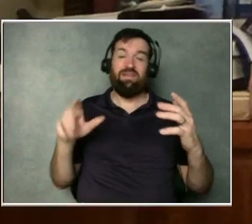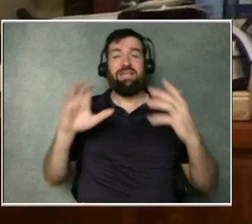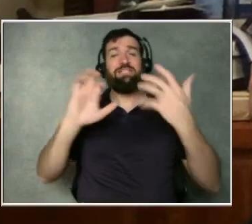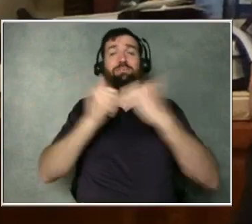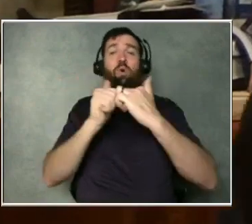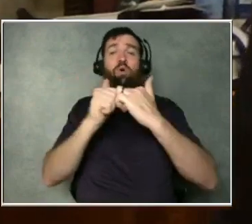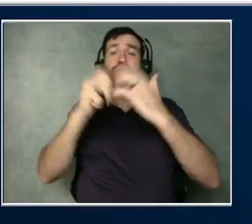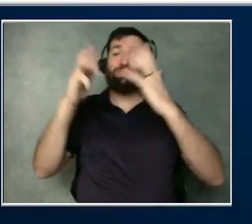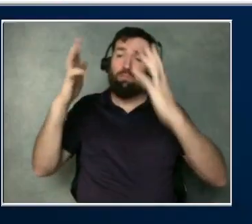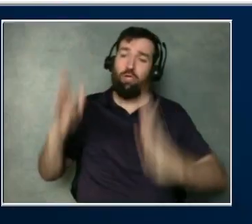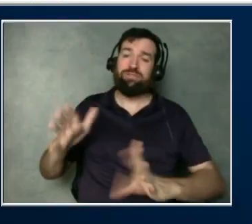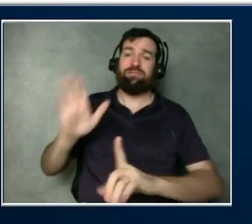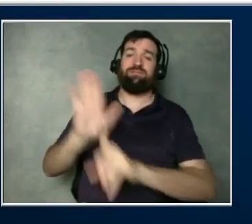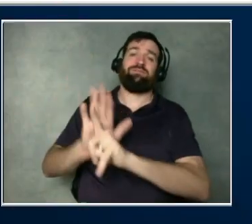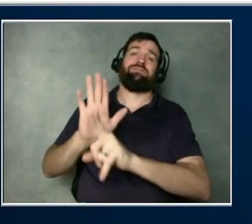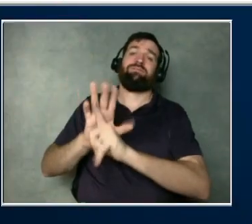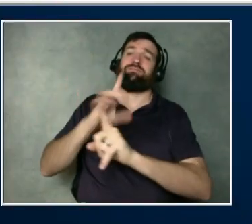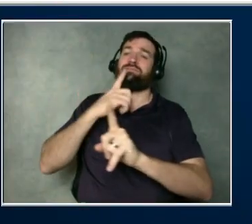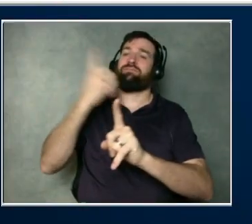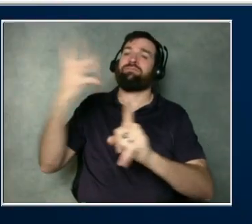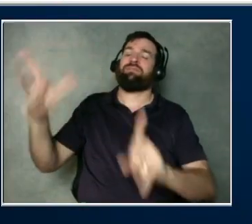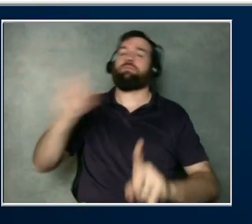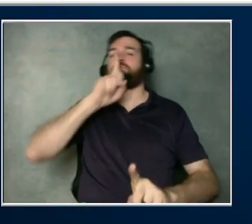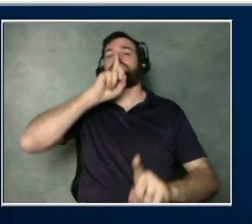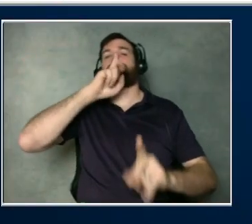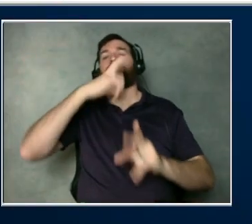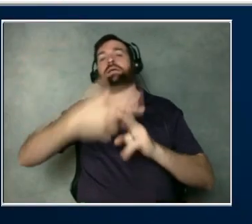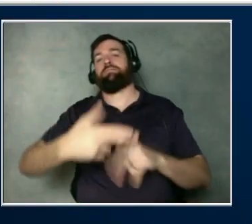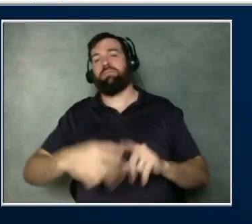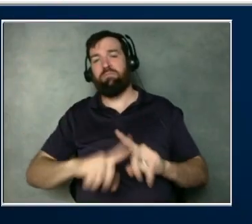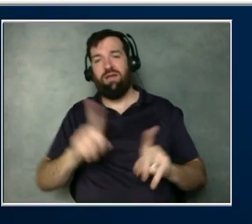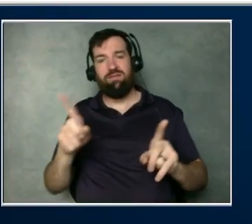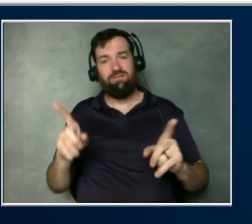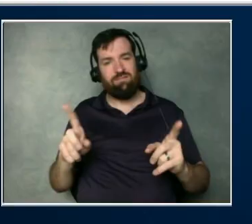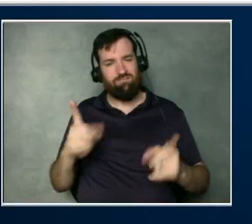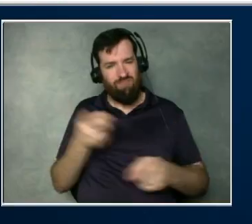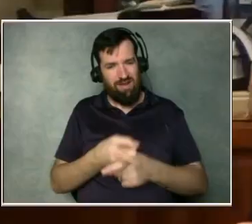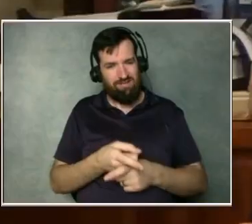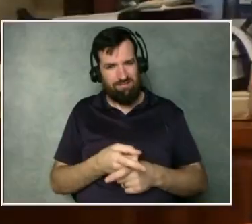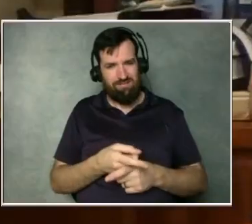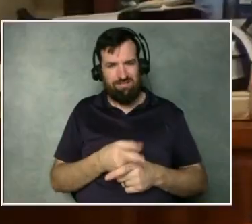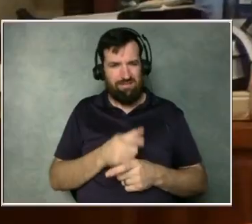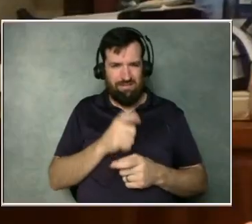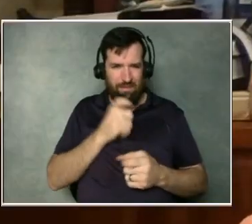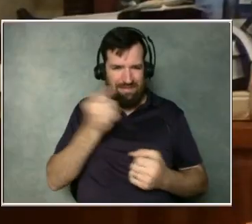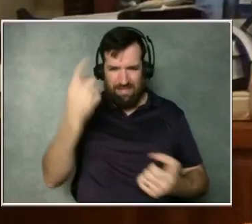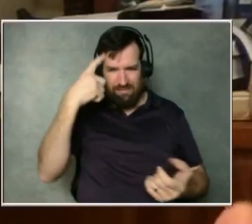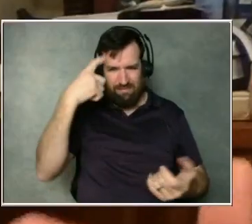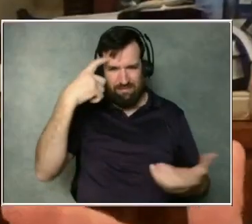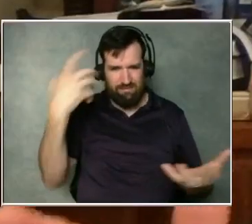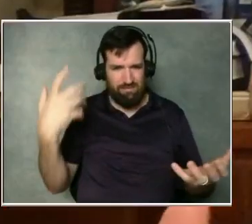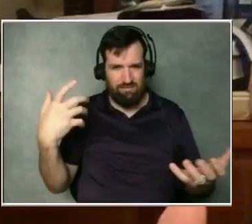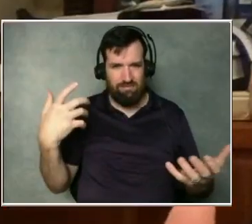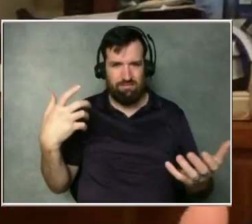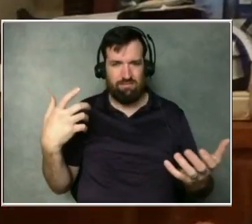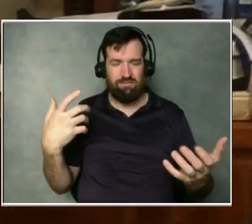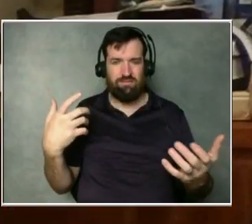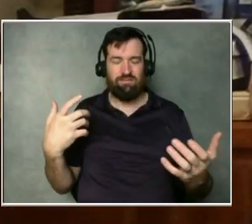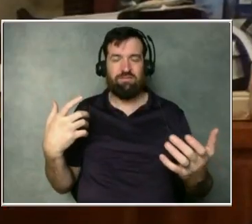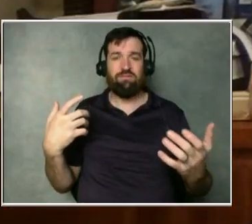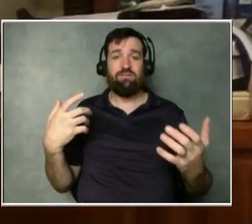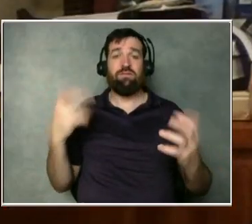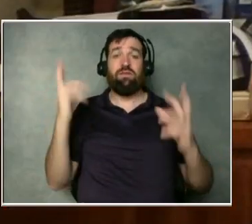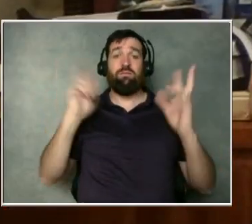figure? I won't use the name, but right? I mean, that doesn't make any sense. And so people who